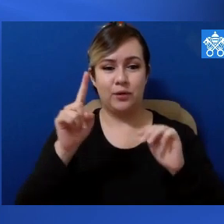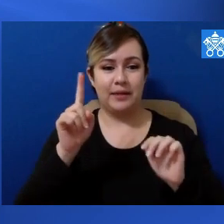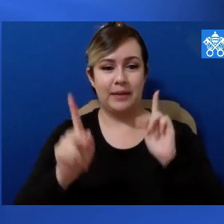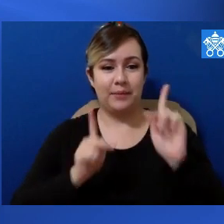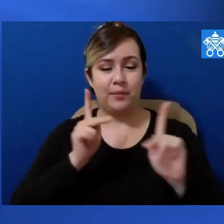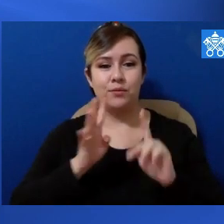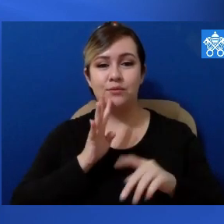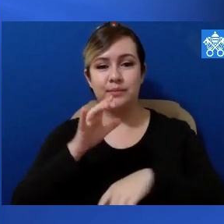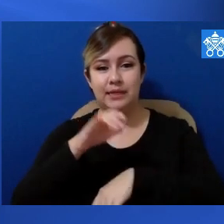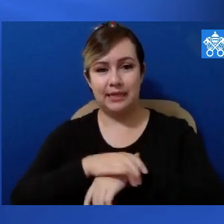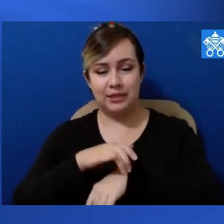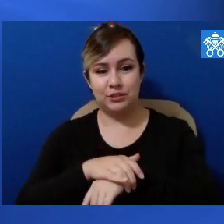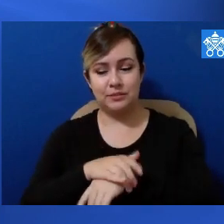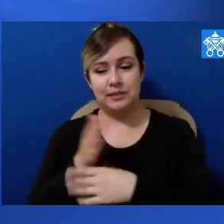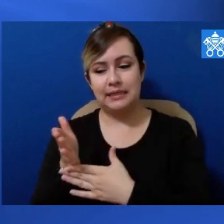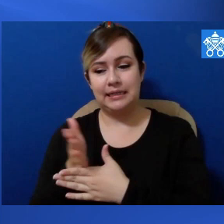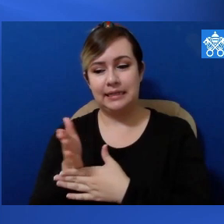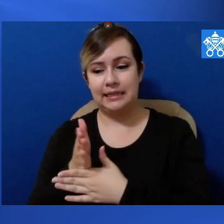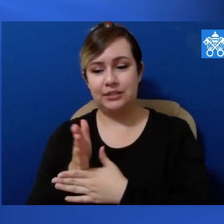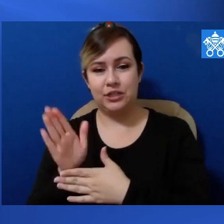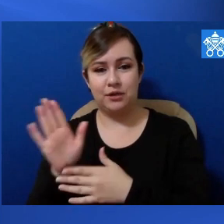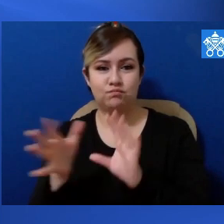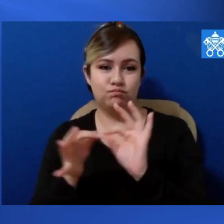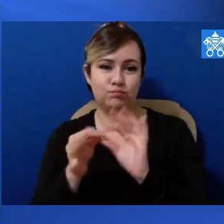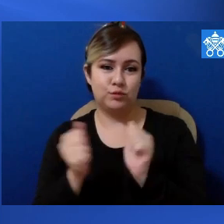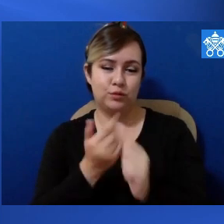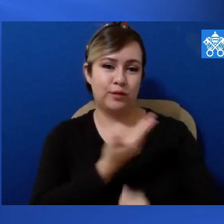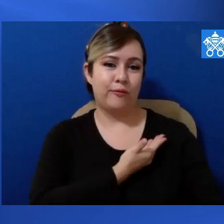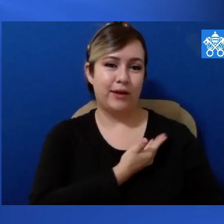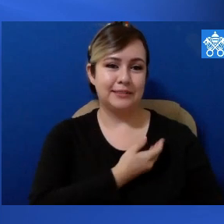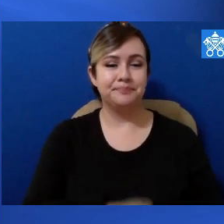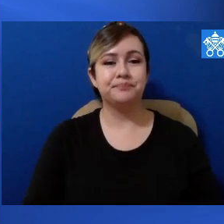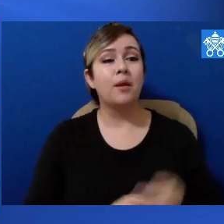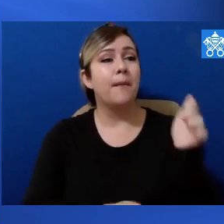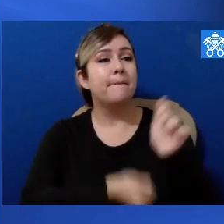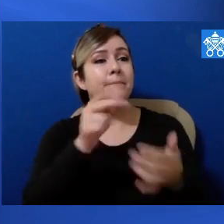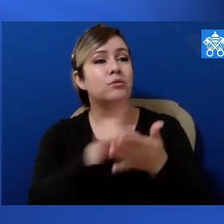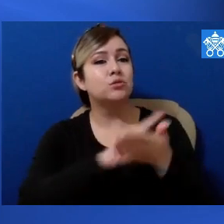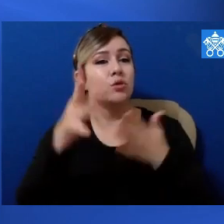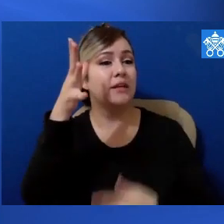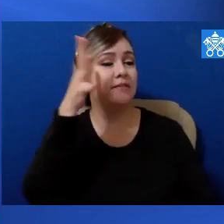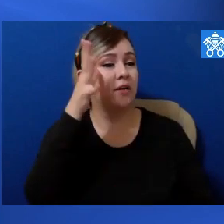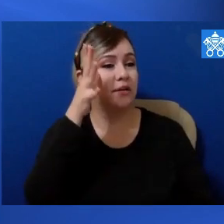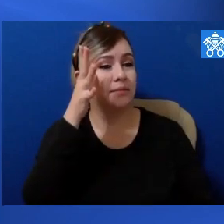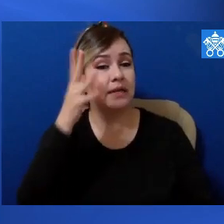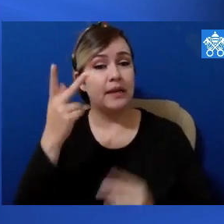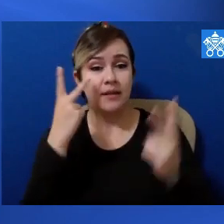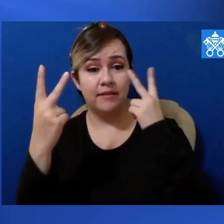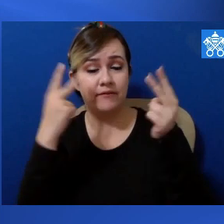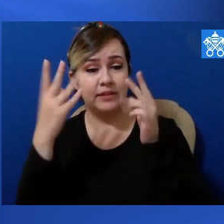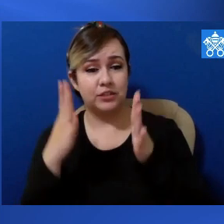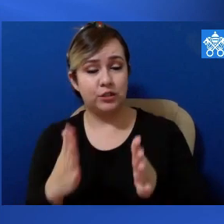faithful shared there with Pope Francis. Most Holy Father,